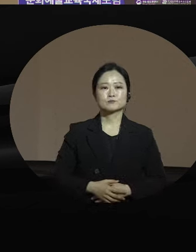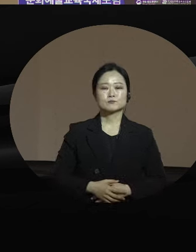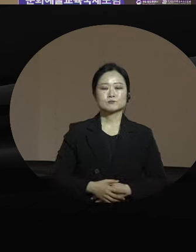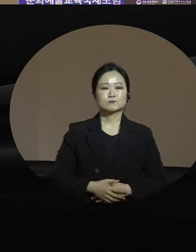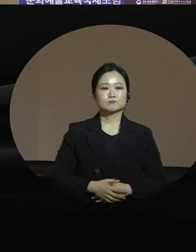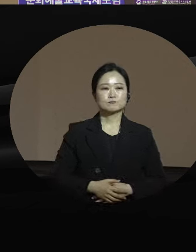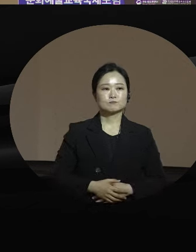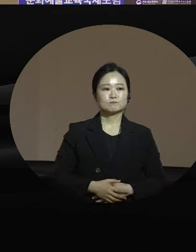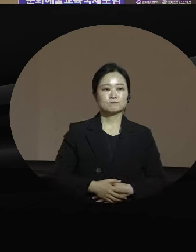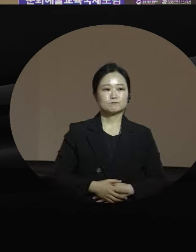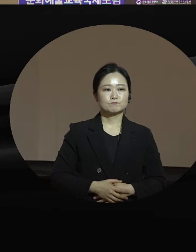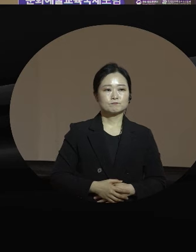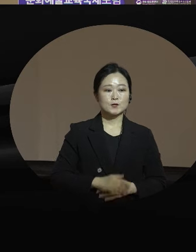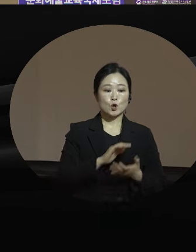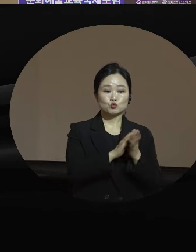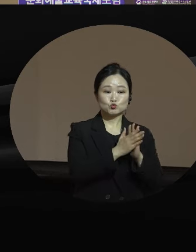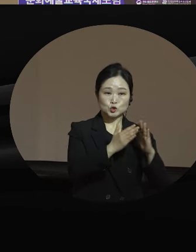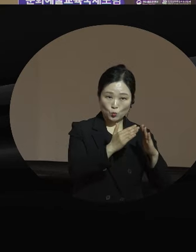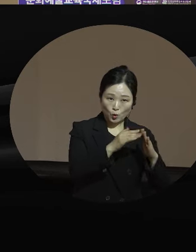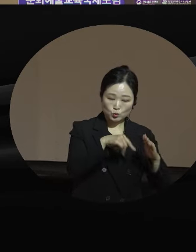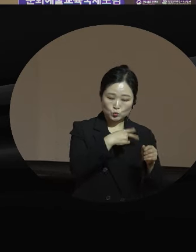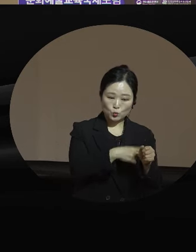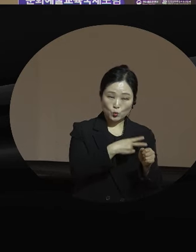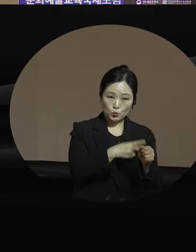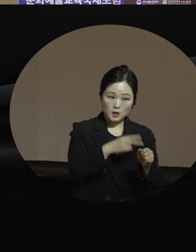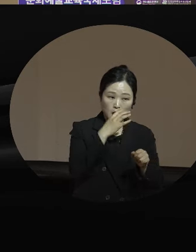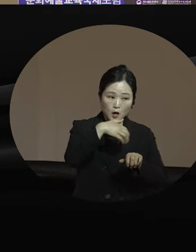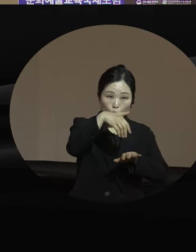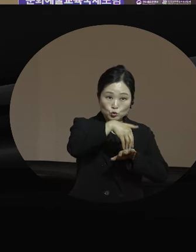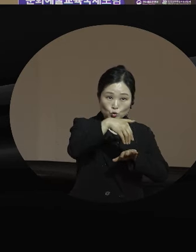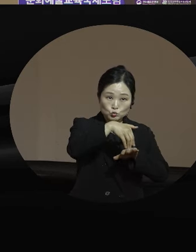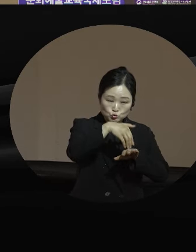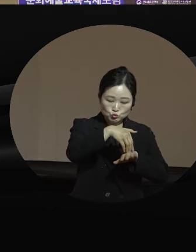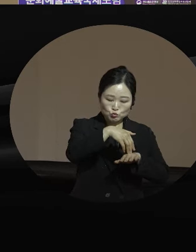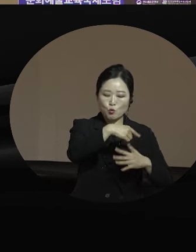of preschool is being updated.